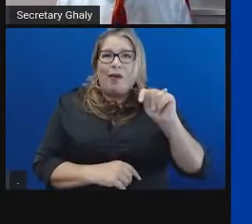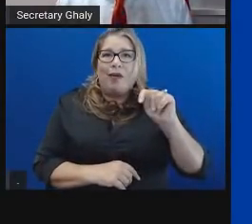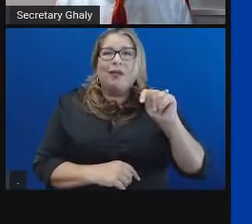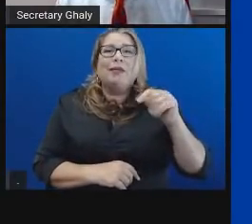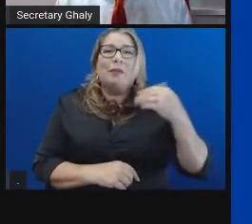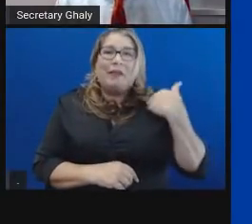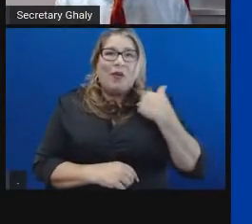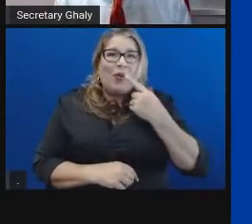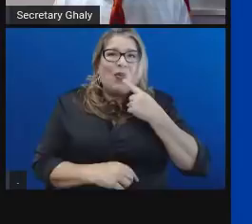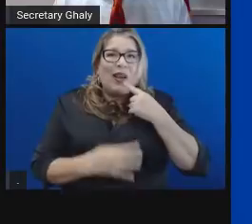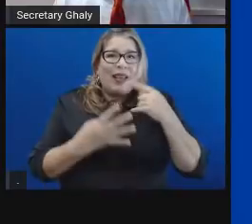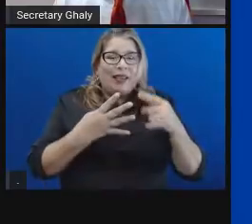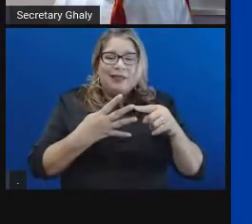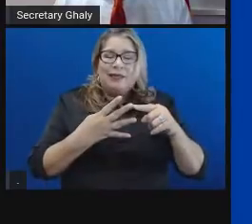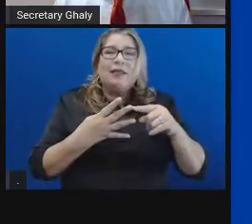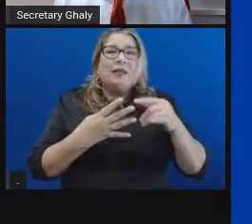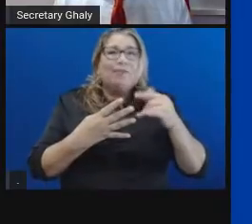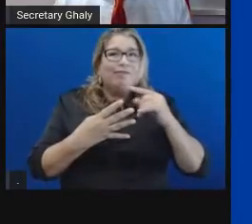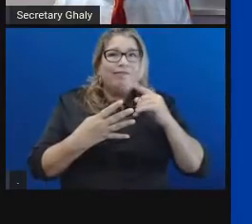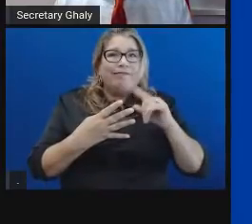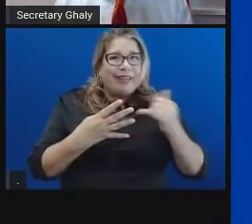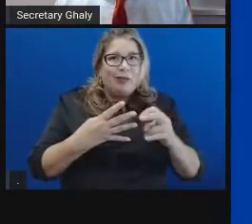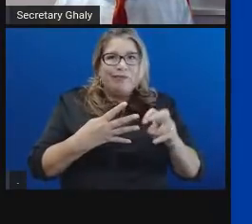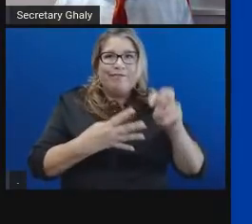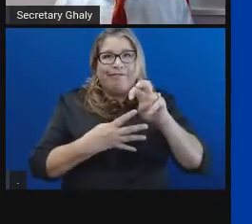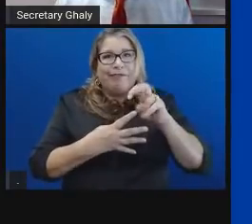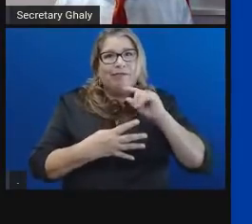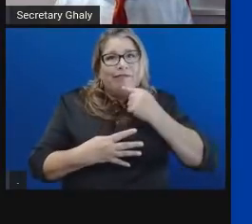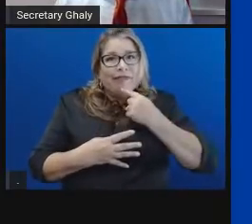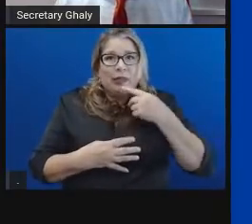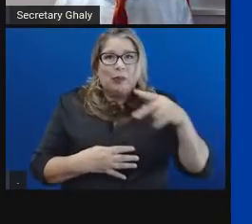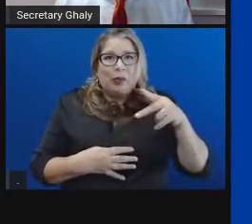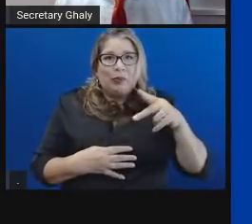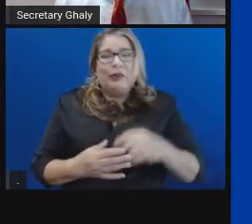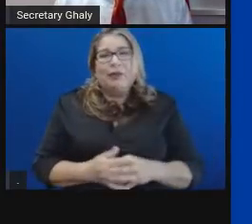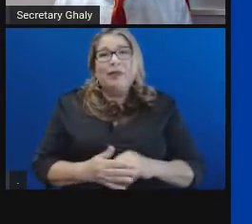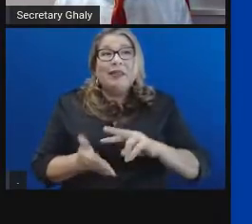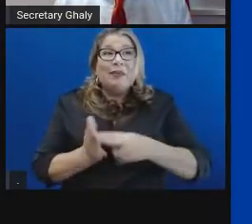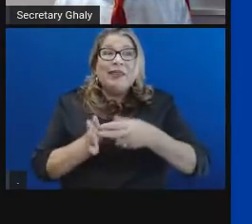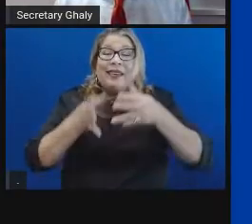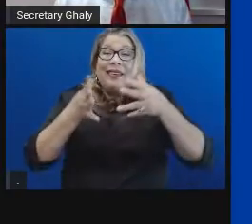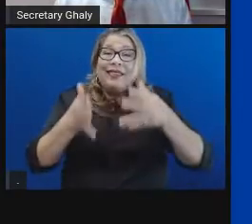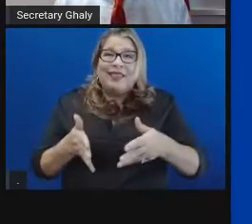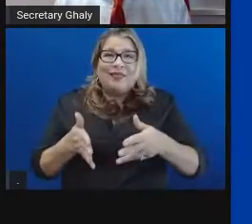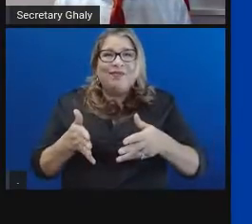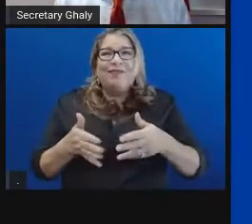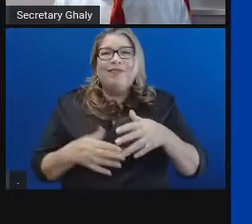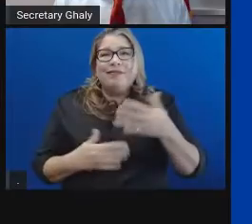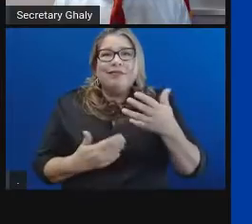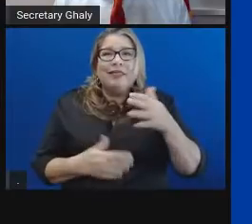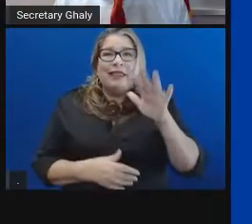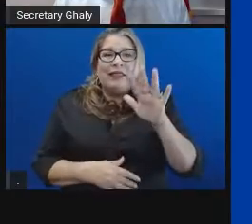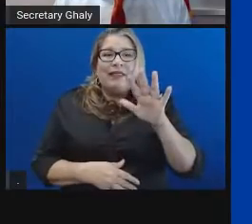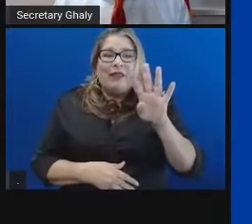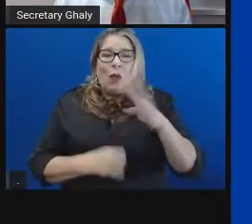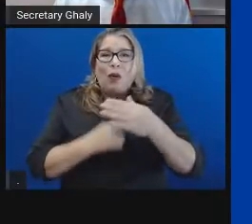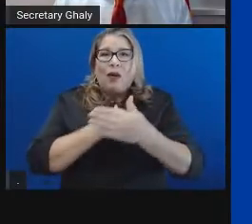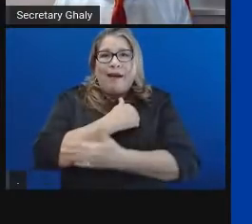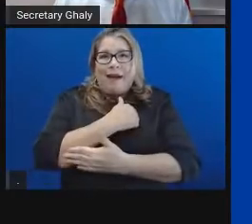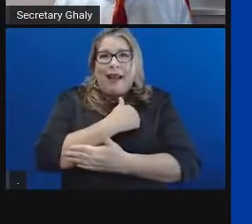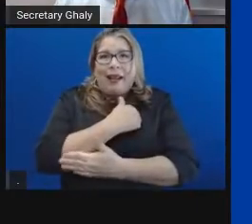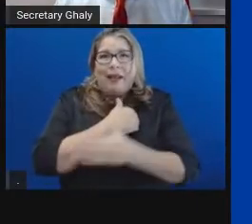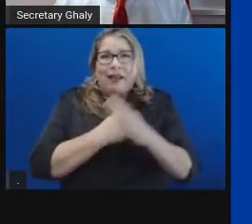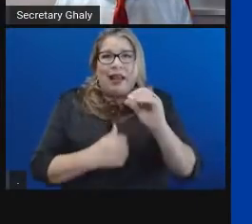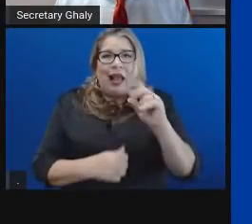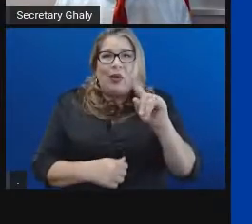the final count is 54 counties remaining in purple, 3 in red, 1 in orange, 0 in yellow.